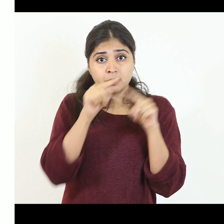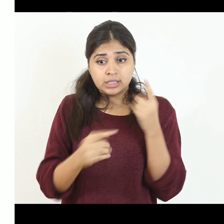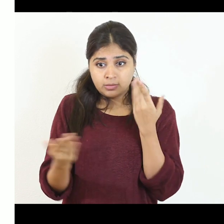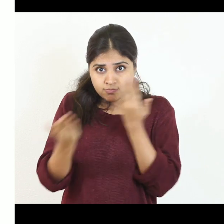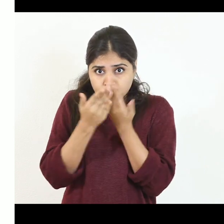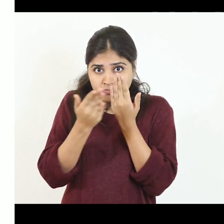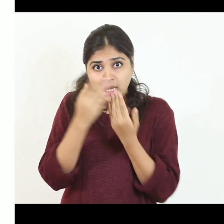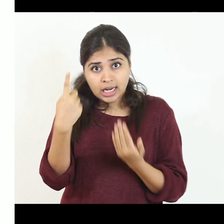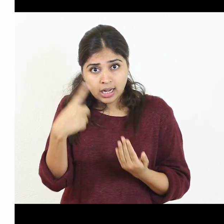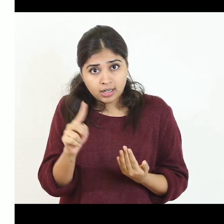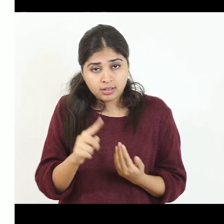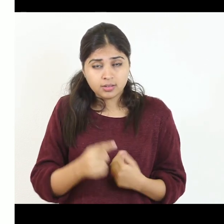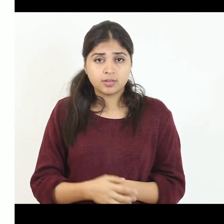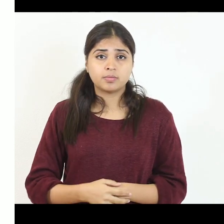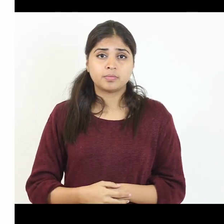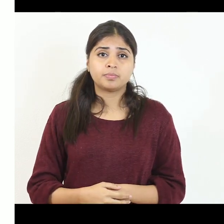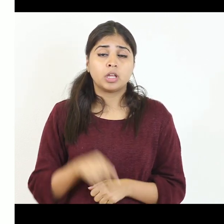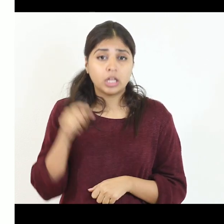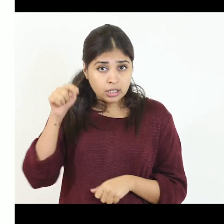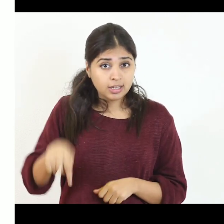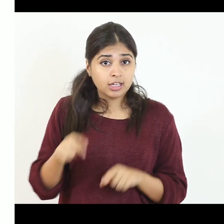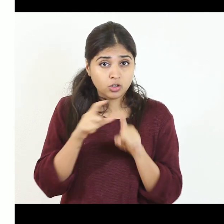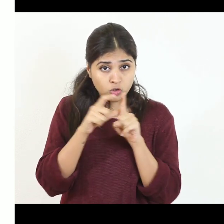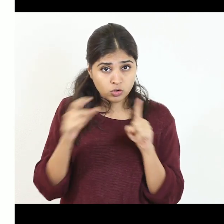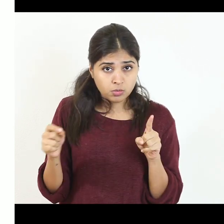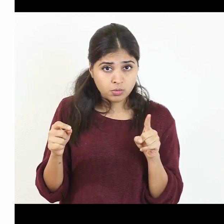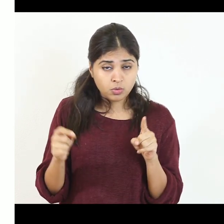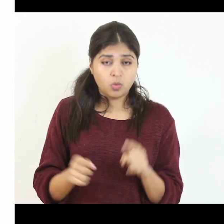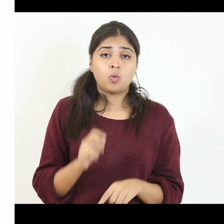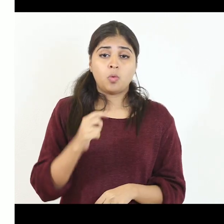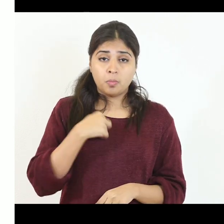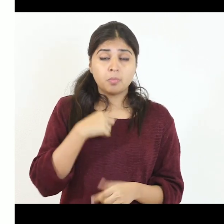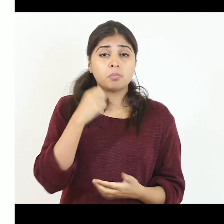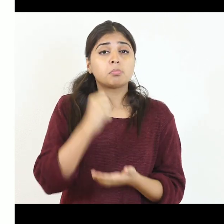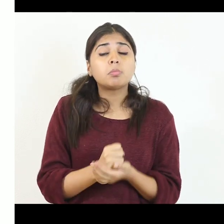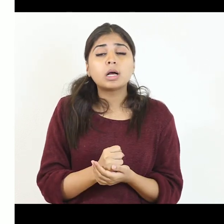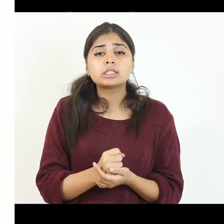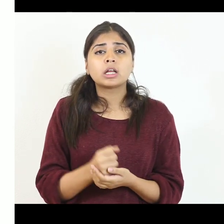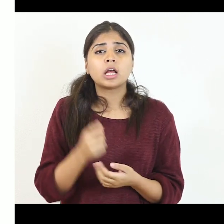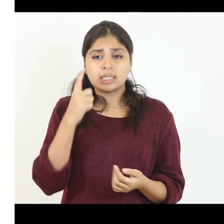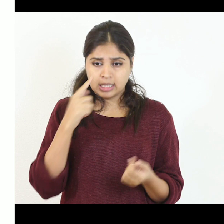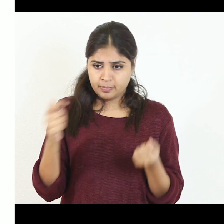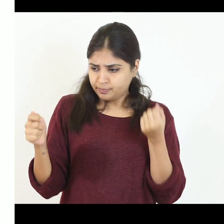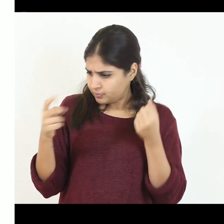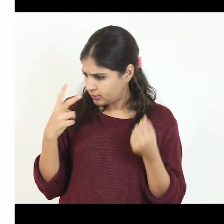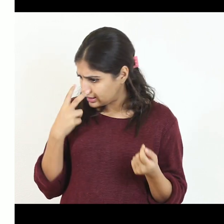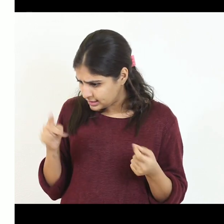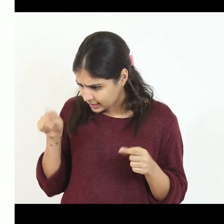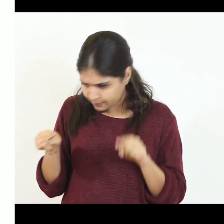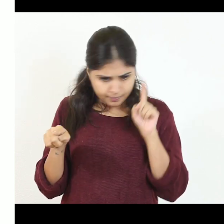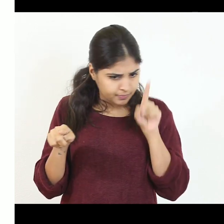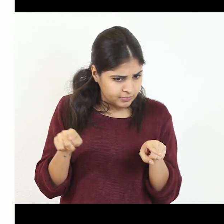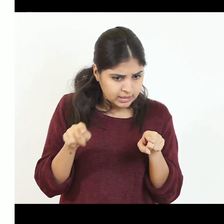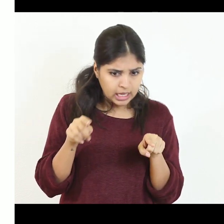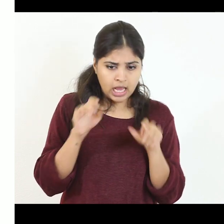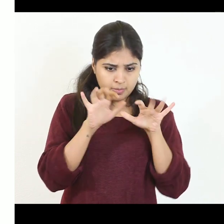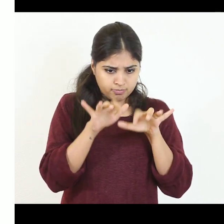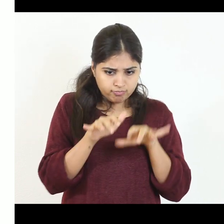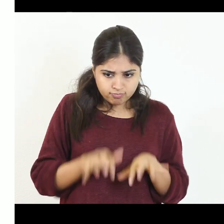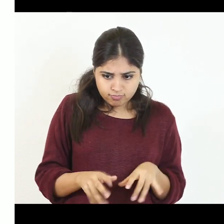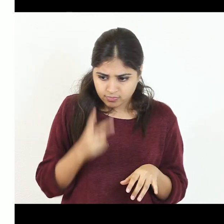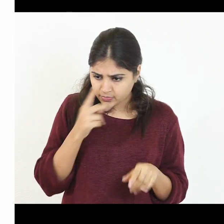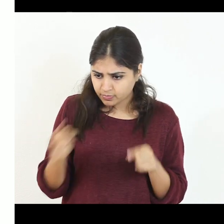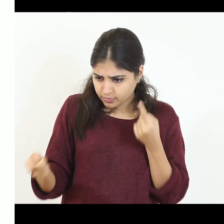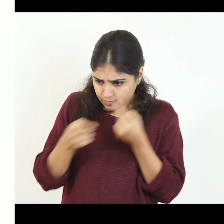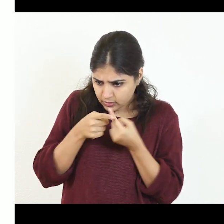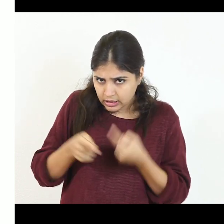should cross-verify each and every data before entering. This is really important, as inaccurate data